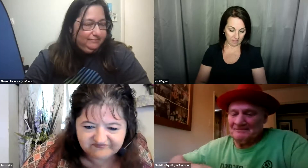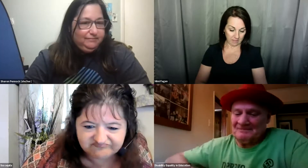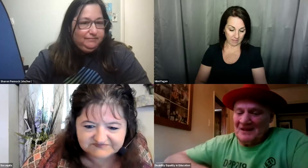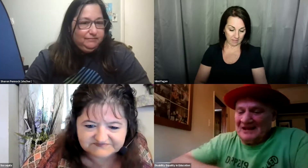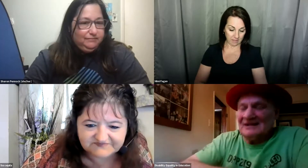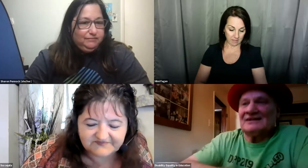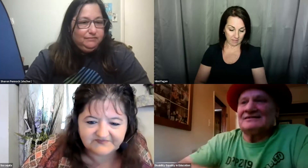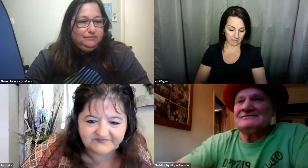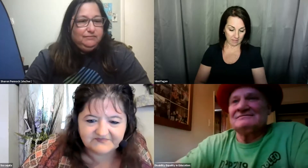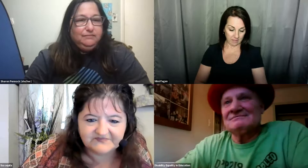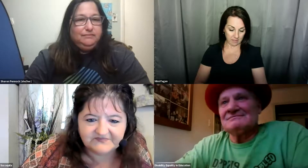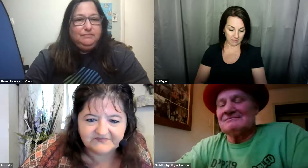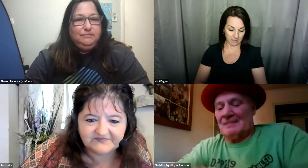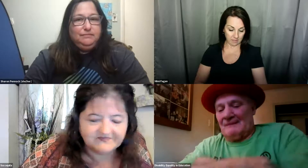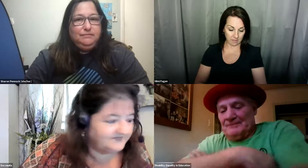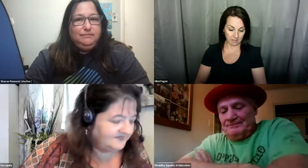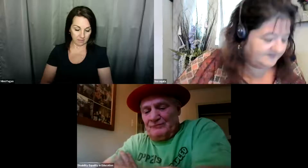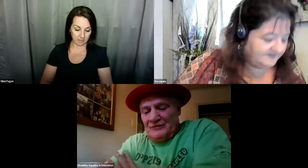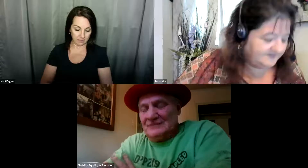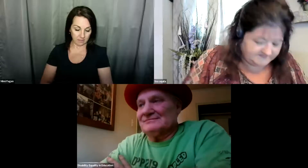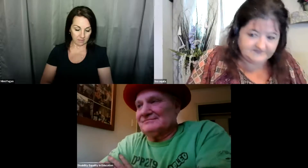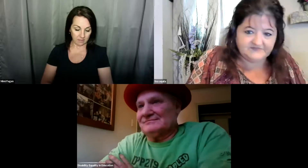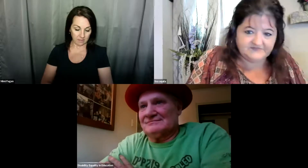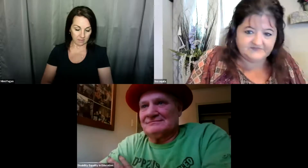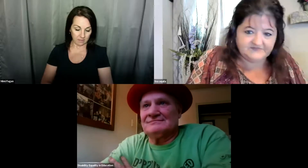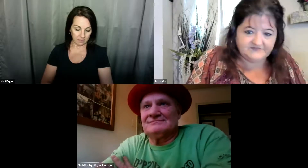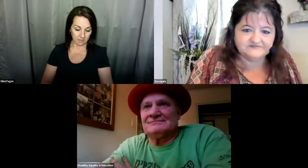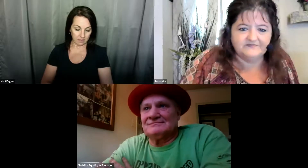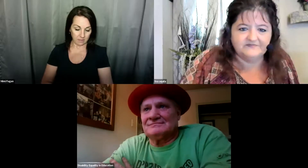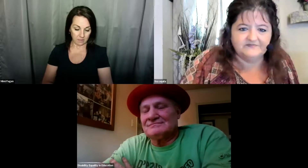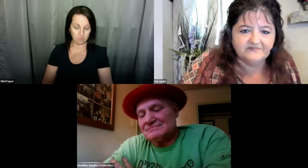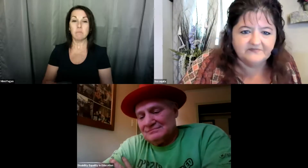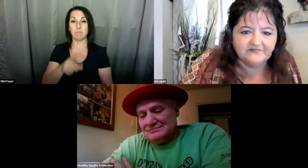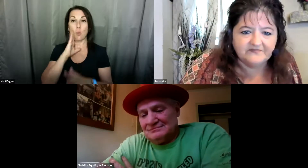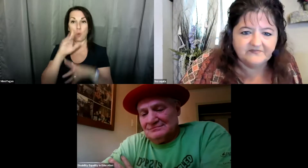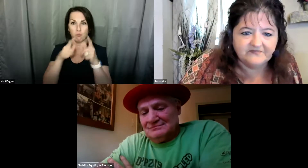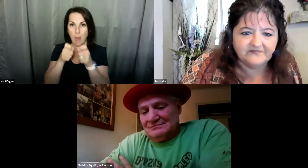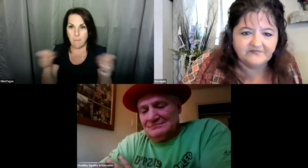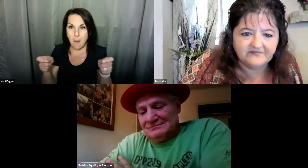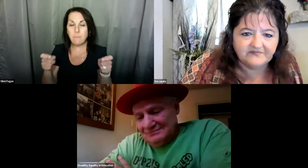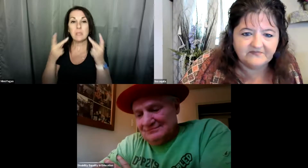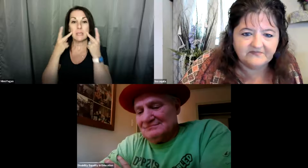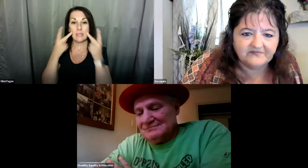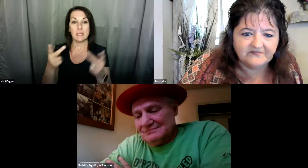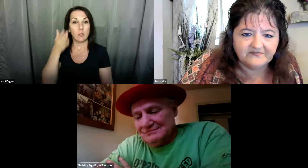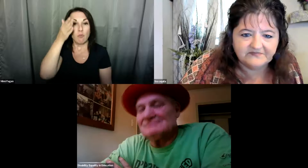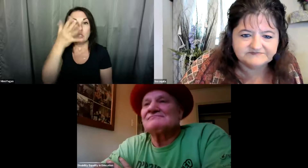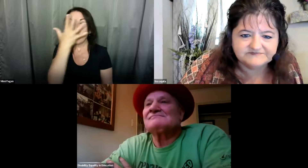And have him say, he's going to wrap us up. He's going to tell us what the future is going to look like